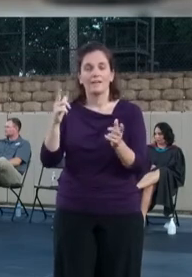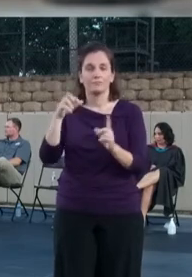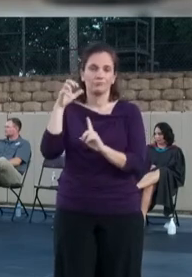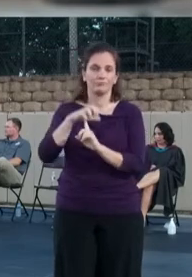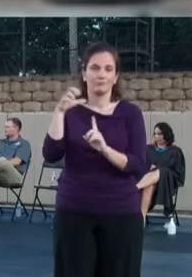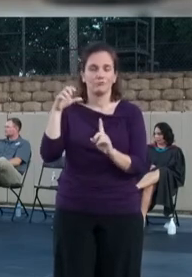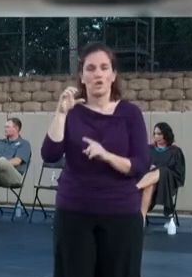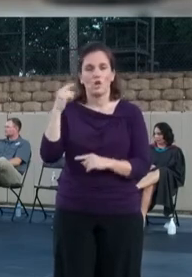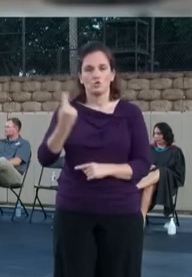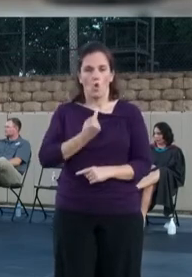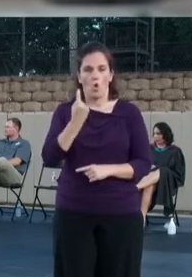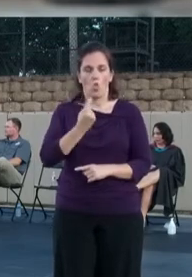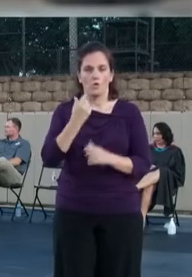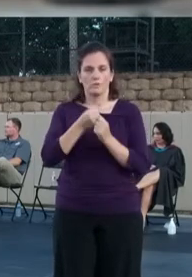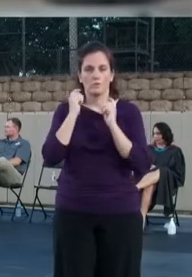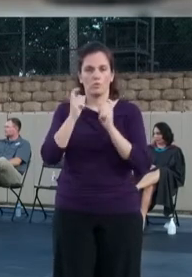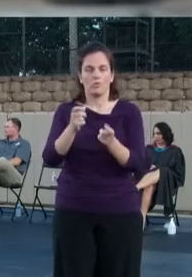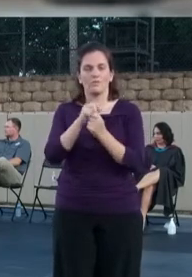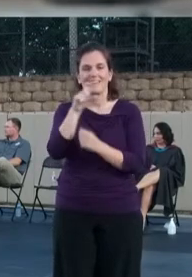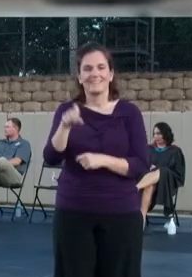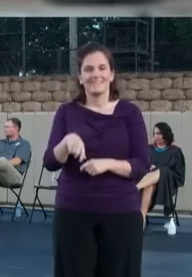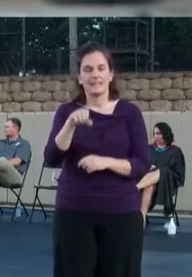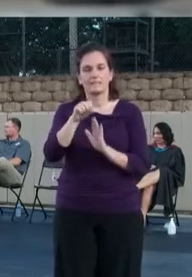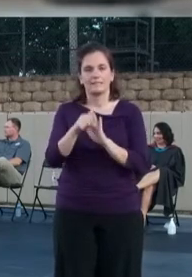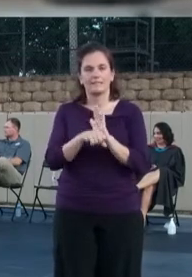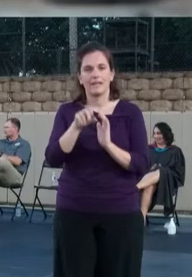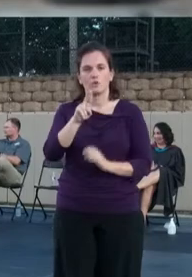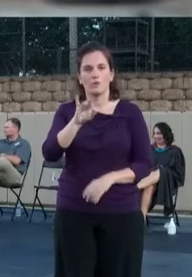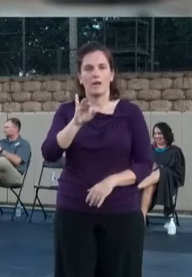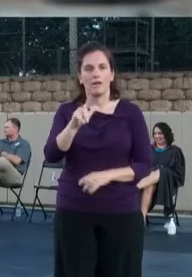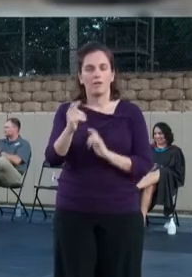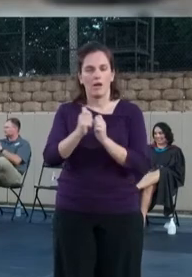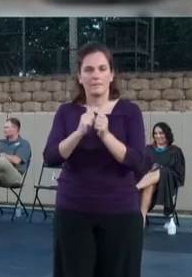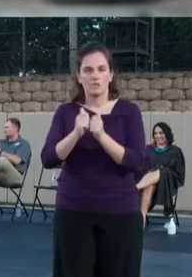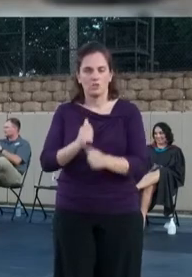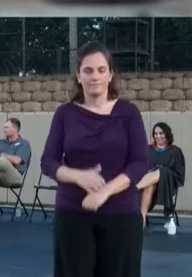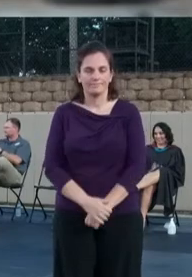at the Texas State UIL competition.